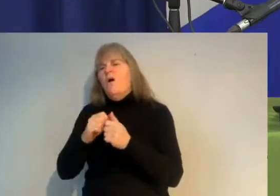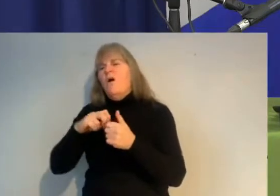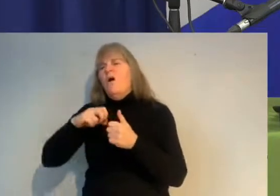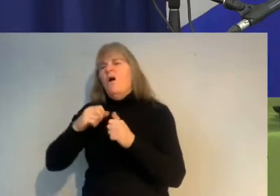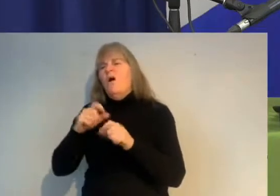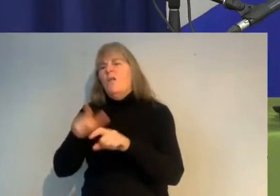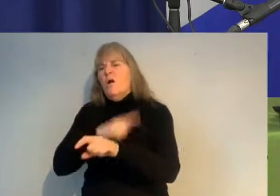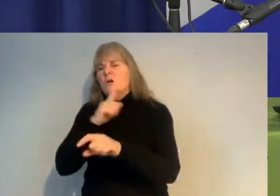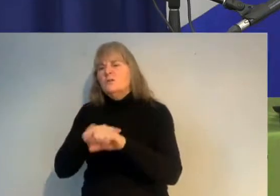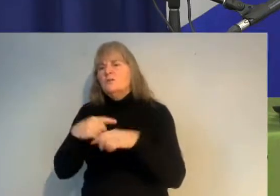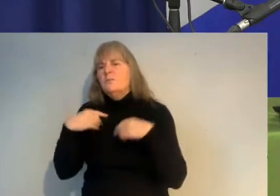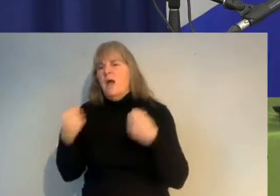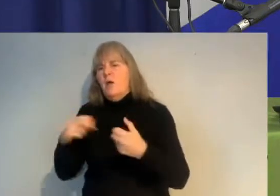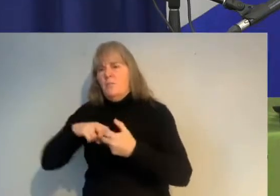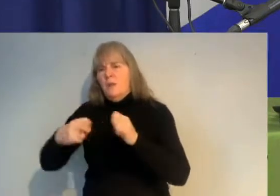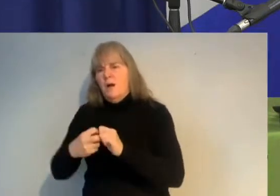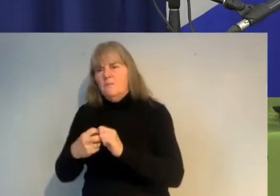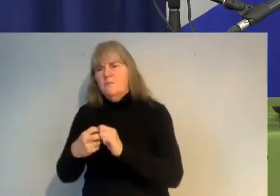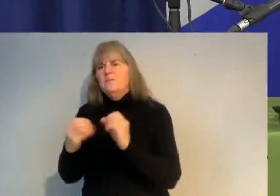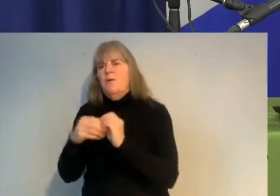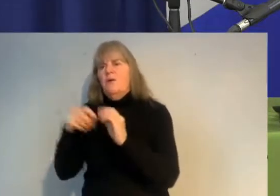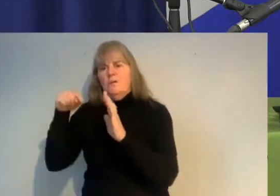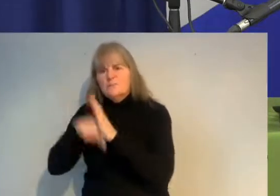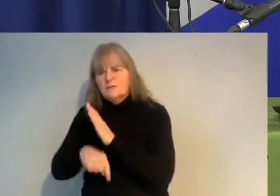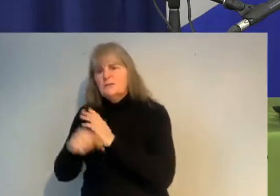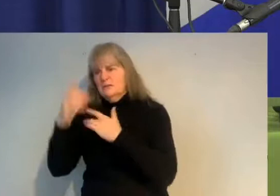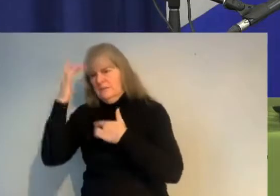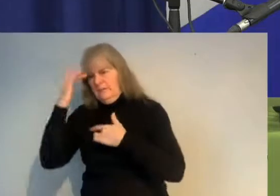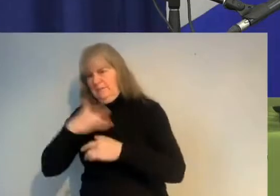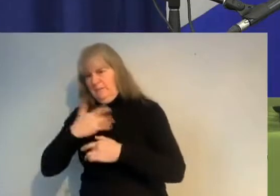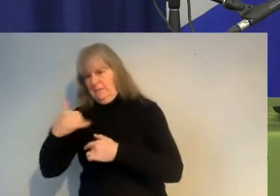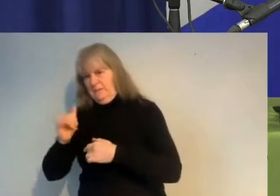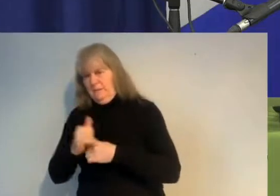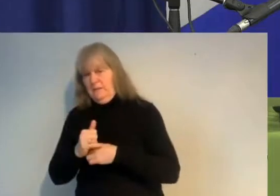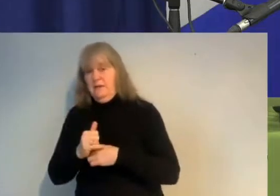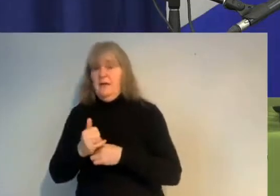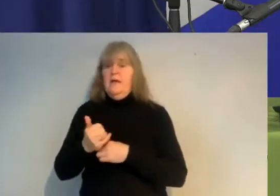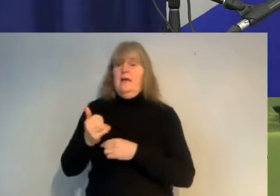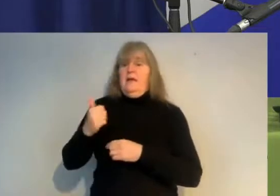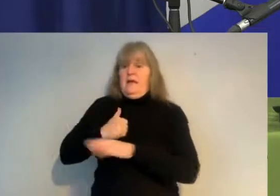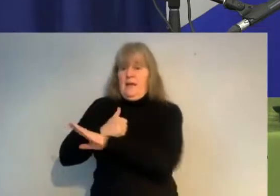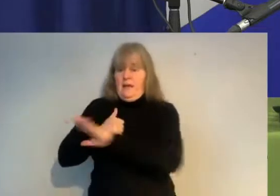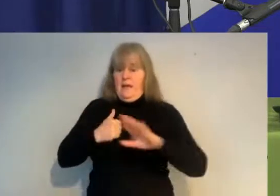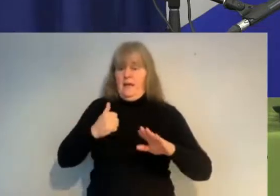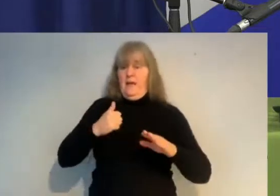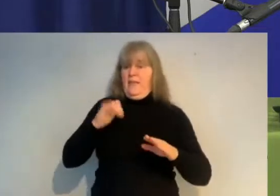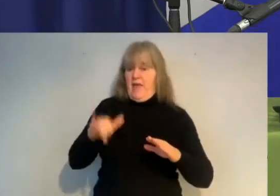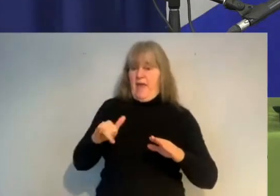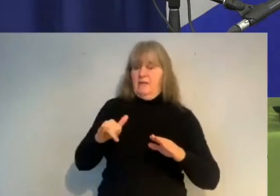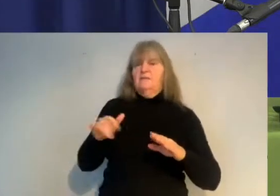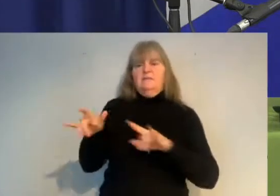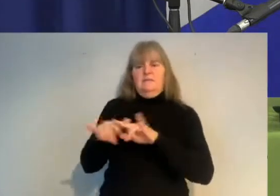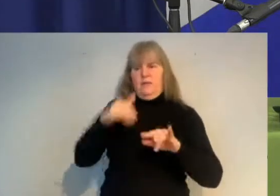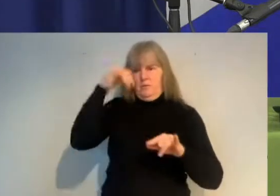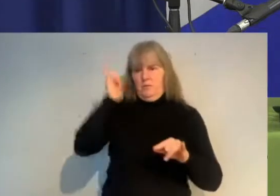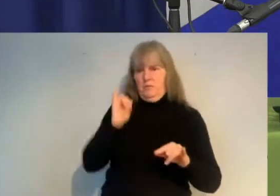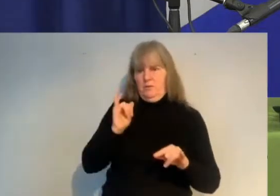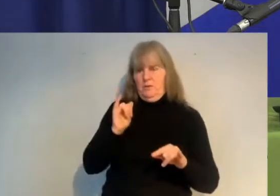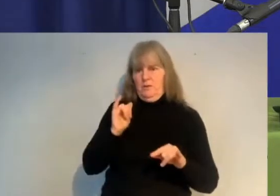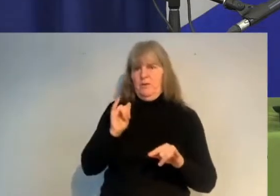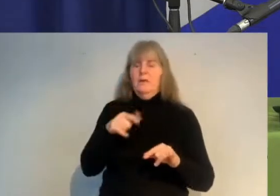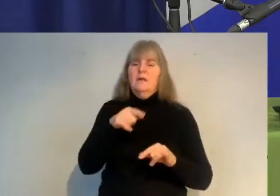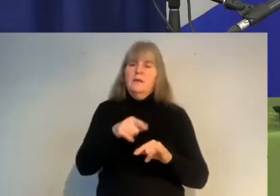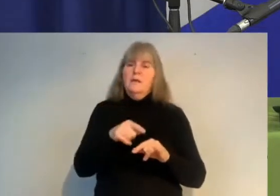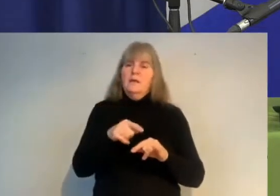In Yukon, it's following the pattern we have seen in other parts of Canada. In the short term, the number of people who could